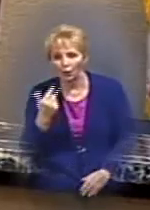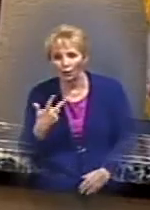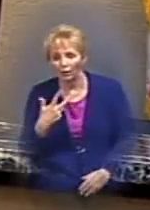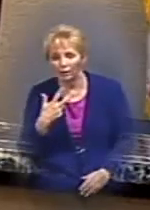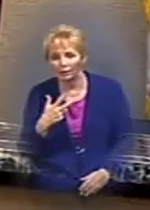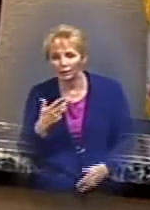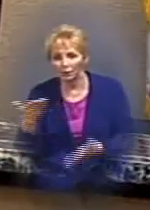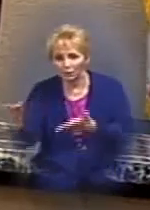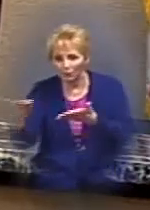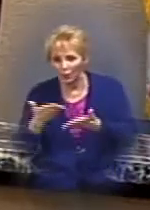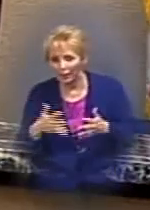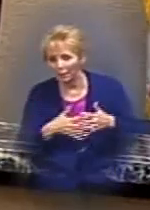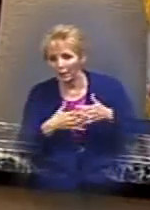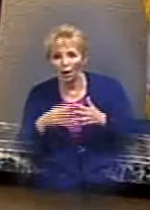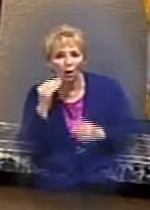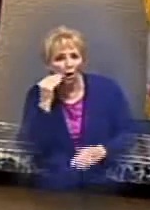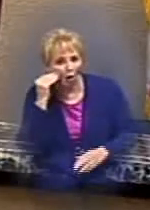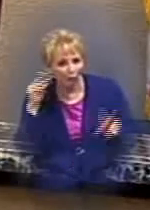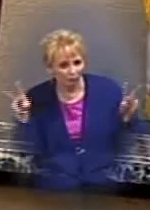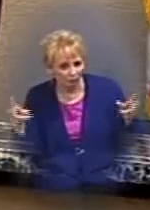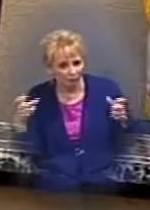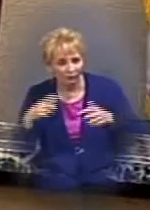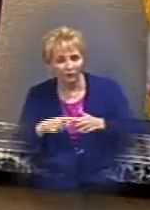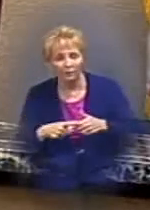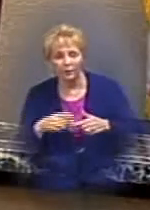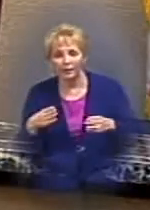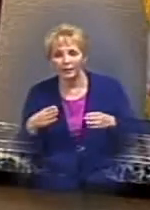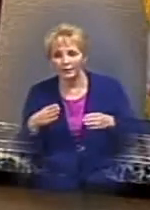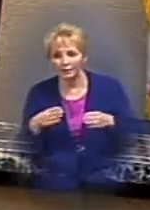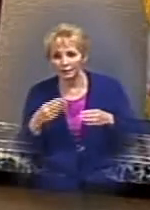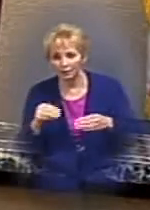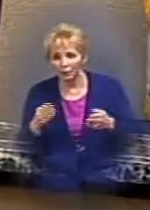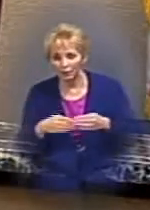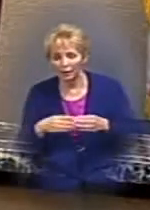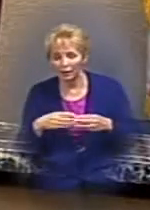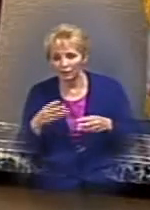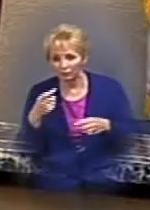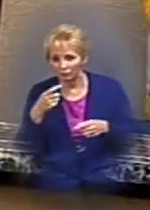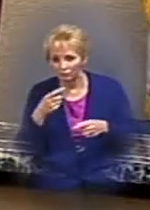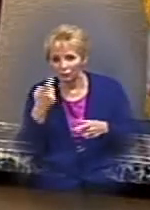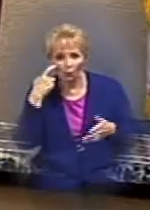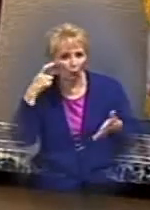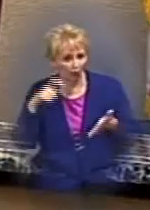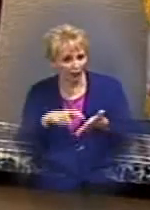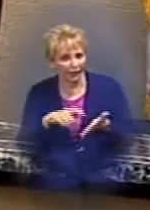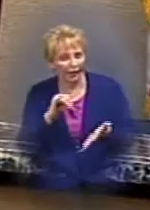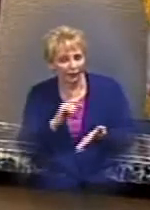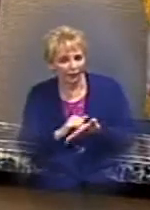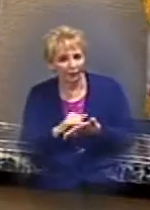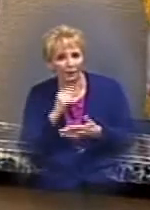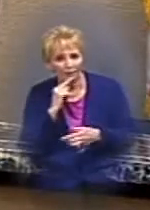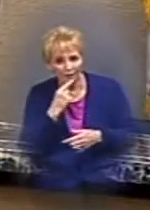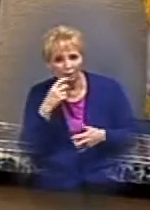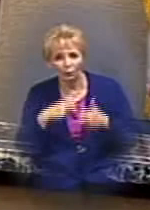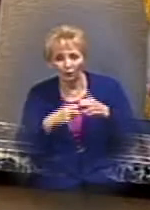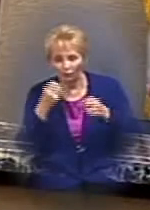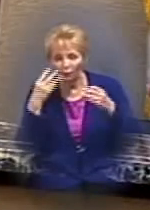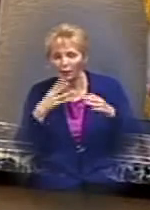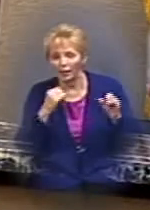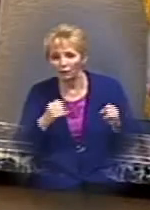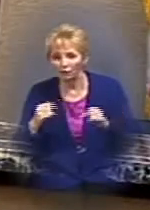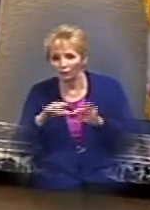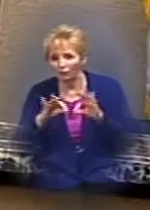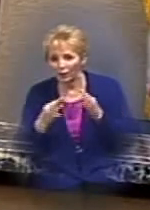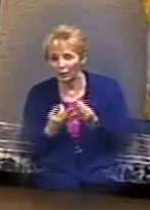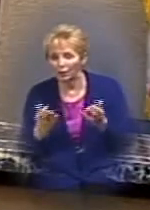America Home. And whereas the Morganton City Council recognizes that hunger and homelessness continue to be serious problems for many individuals and